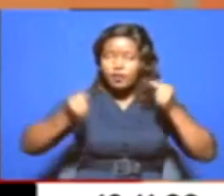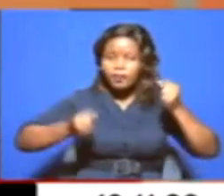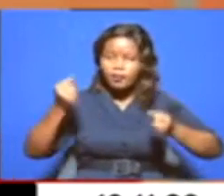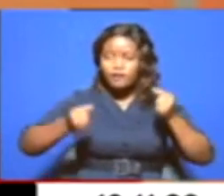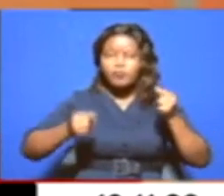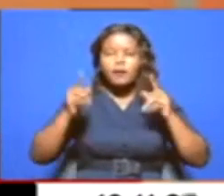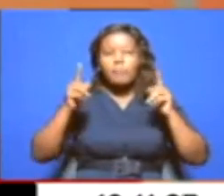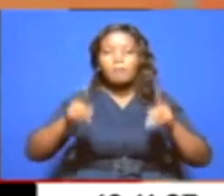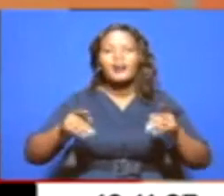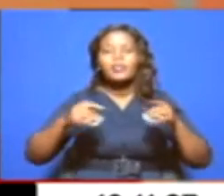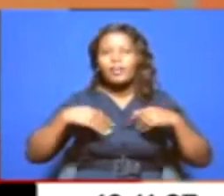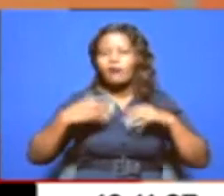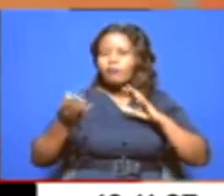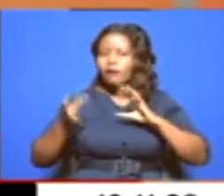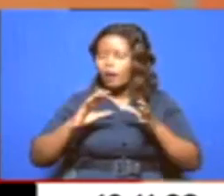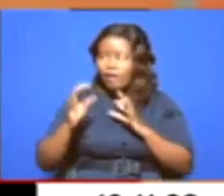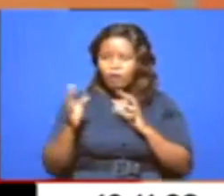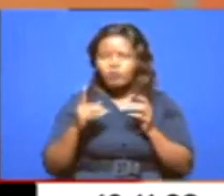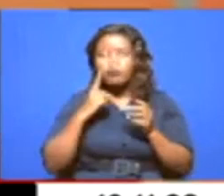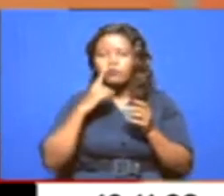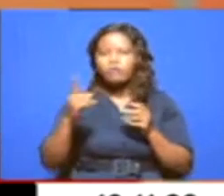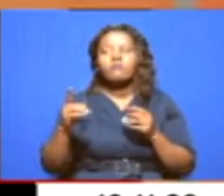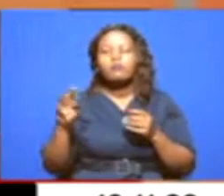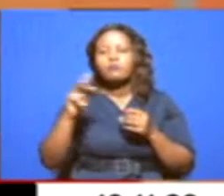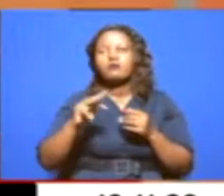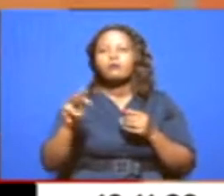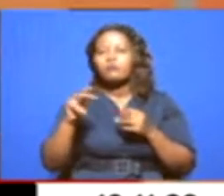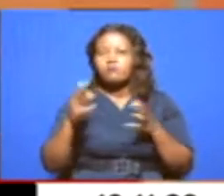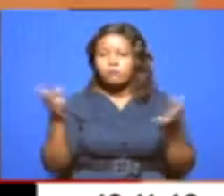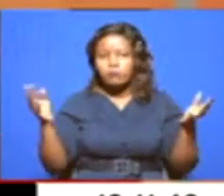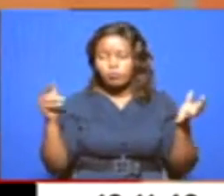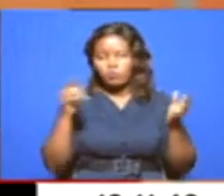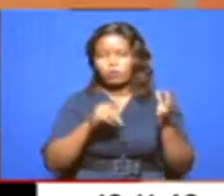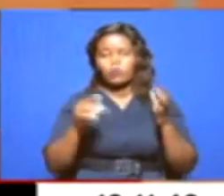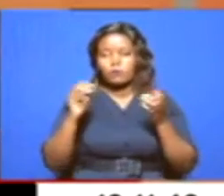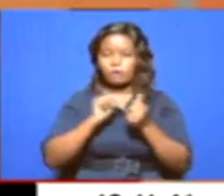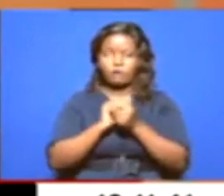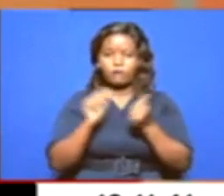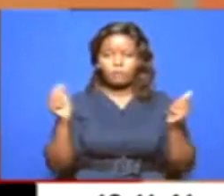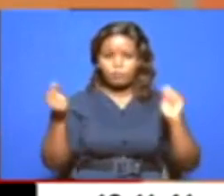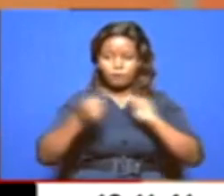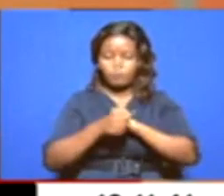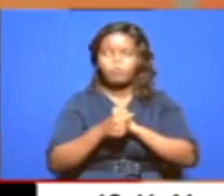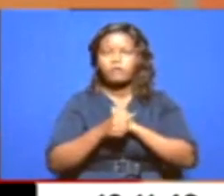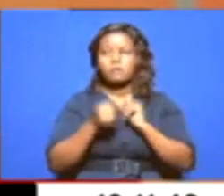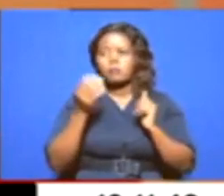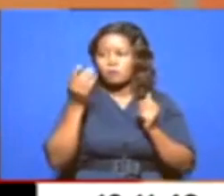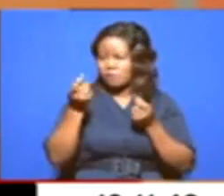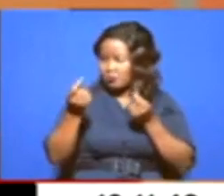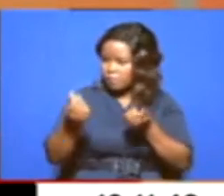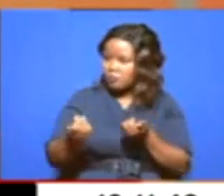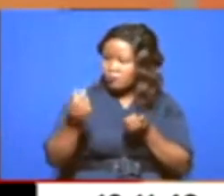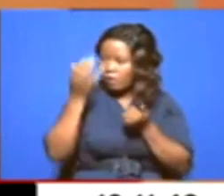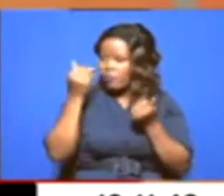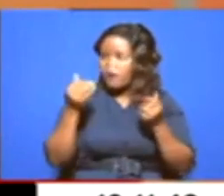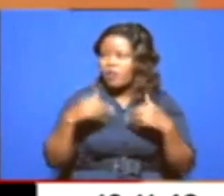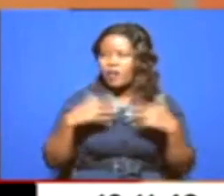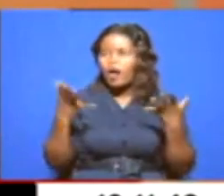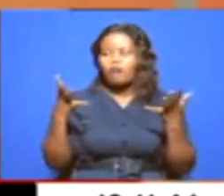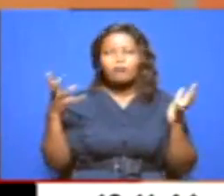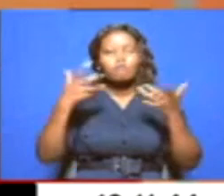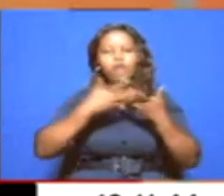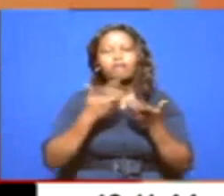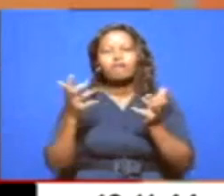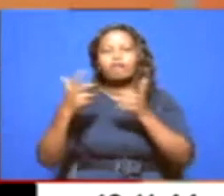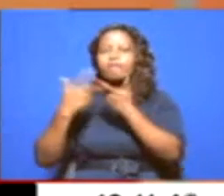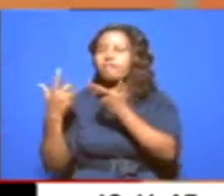meters as a start. So we are changing a little bit so that there's no commotion with the athletes when they're starting, because they have to